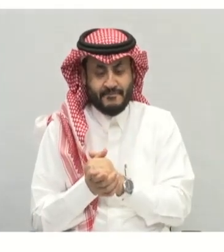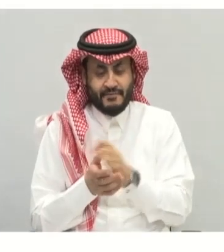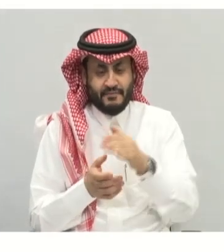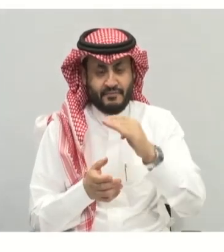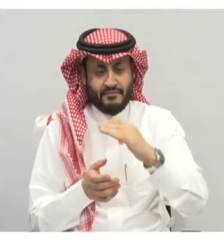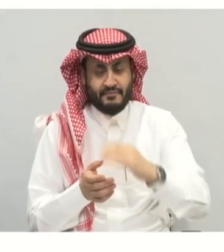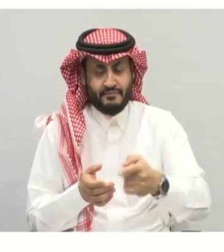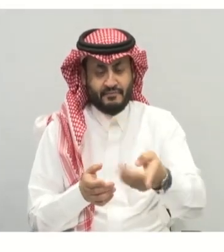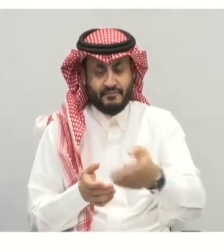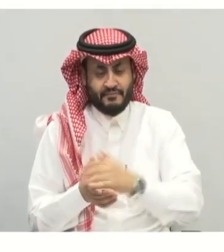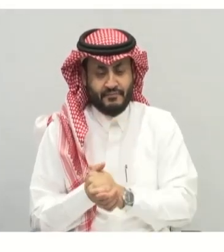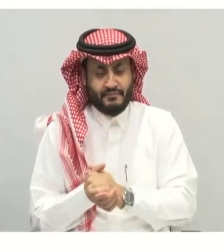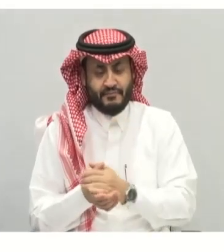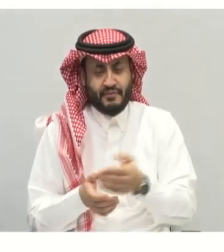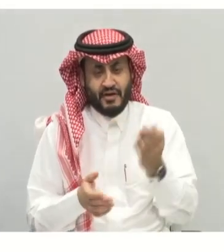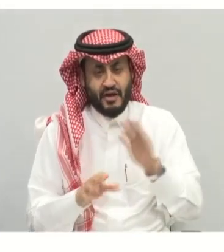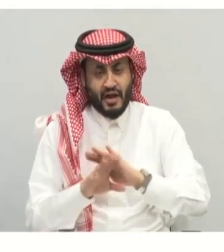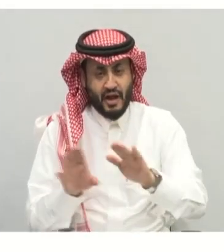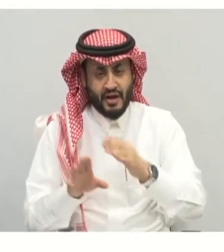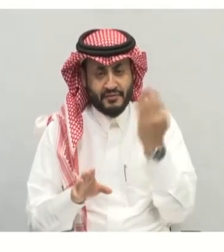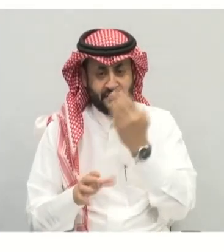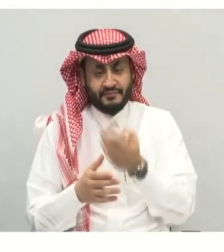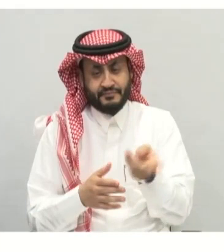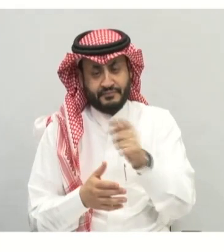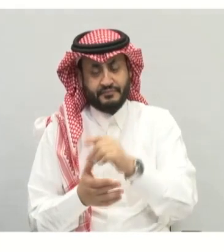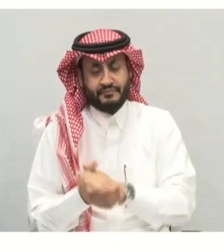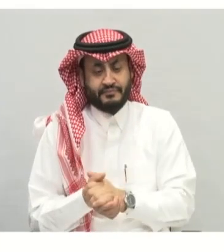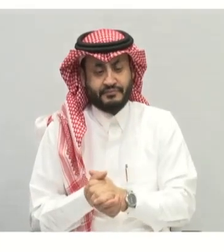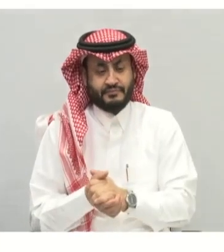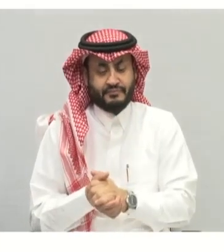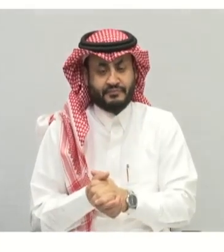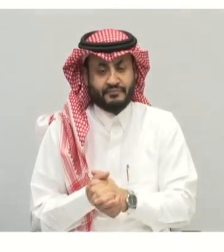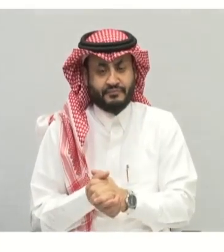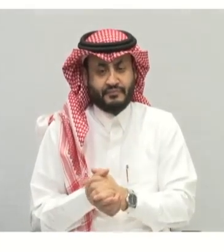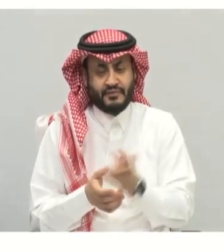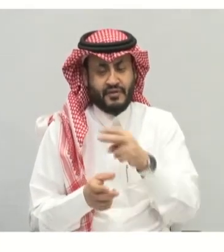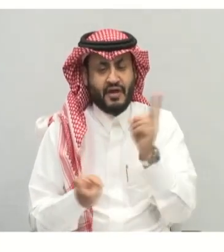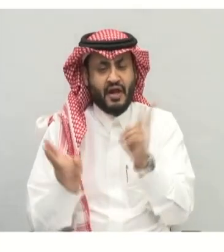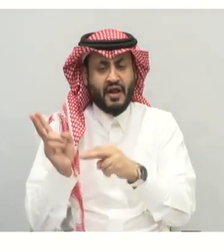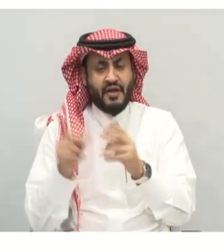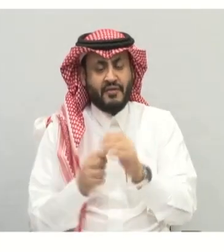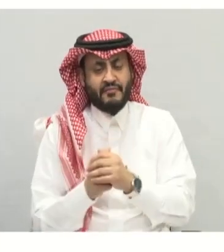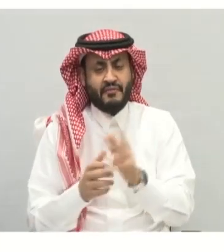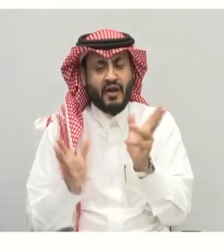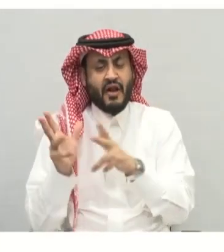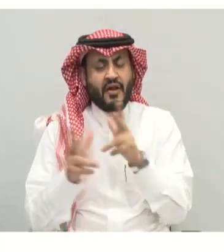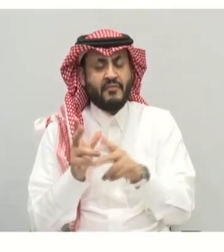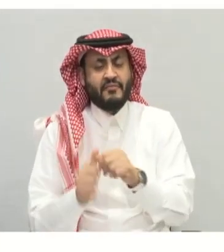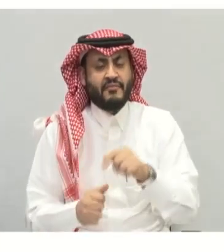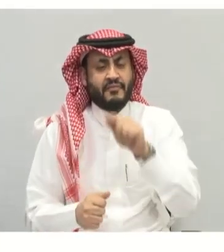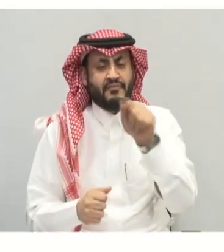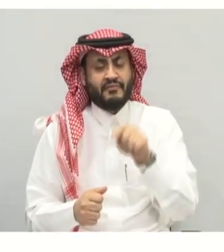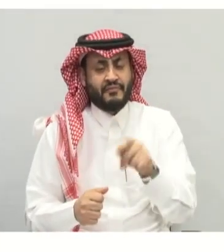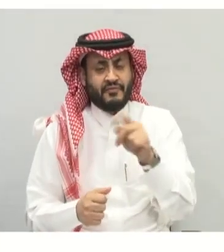answer a couple of questions and after reading and then we went straight to the discussion questions where I asked you or we